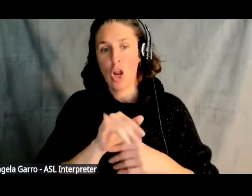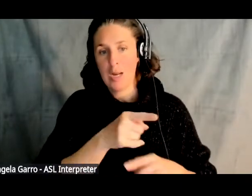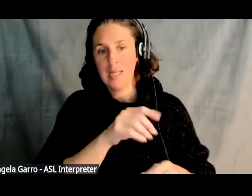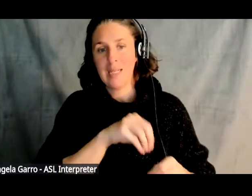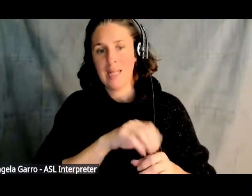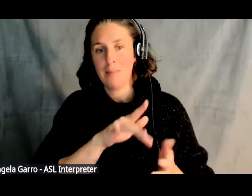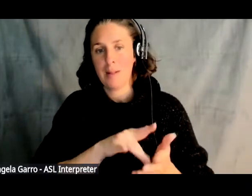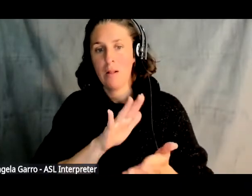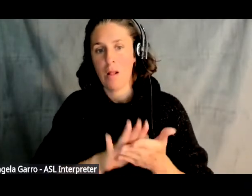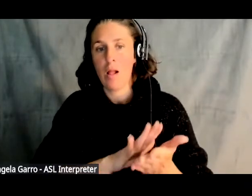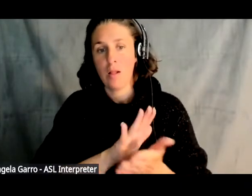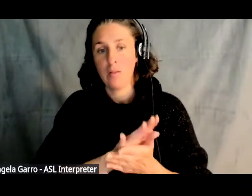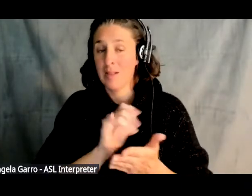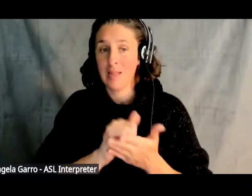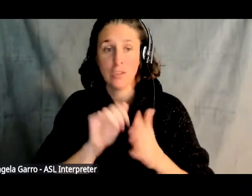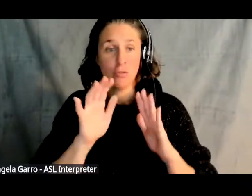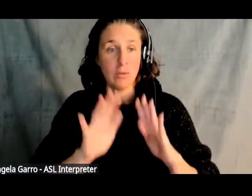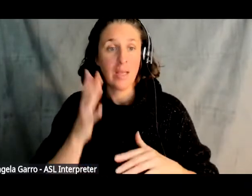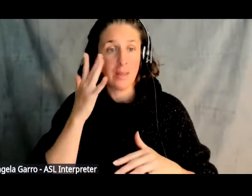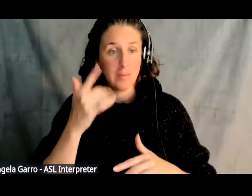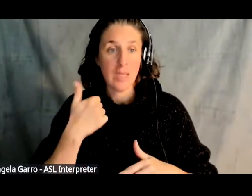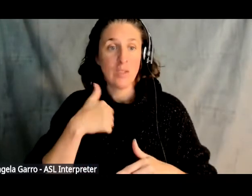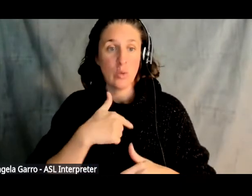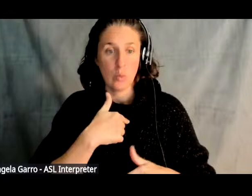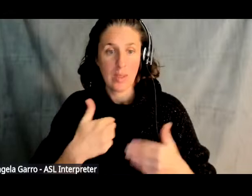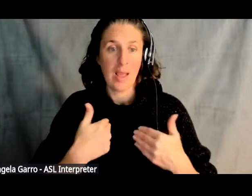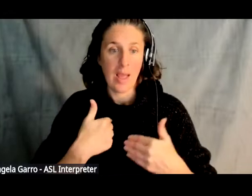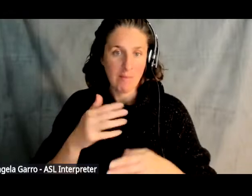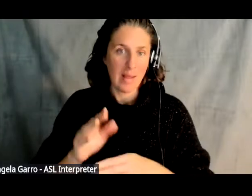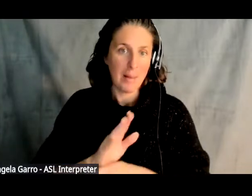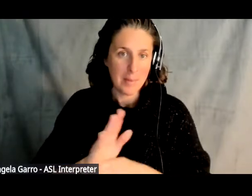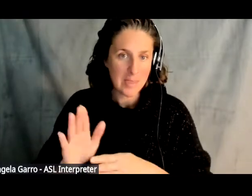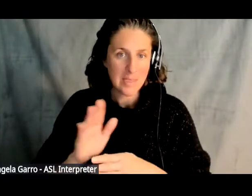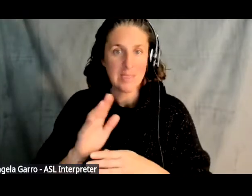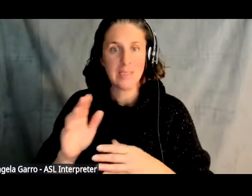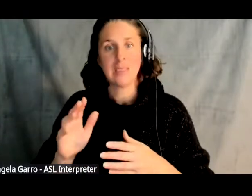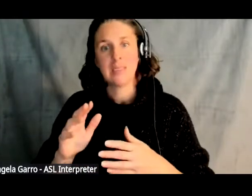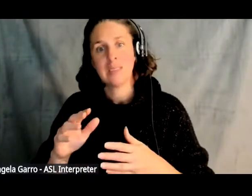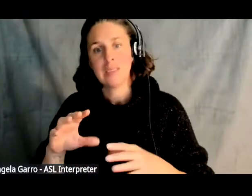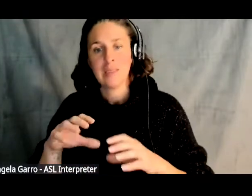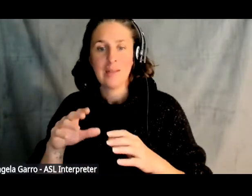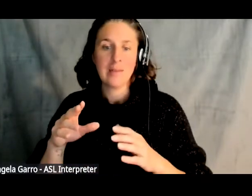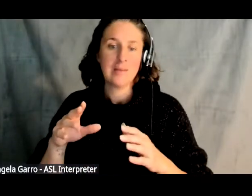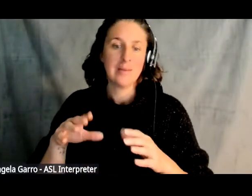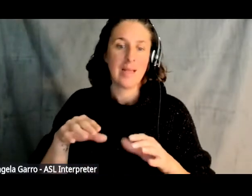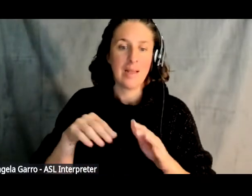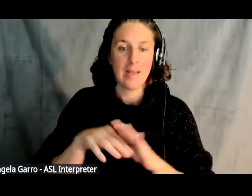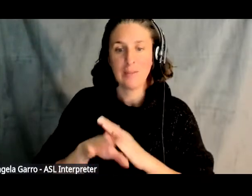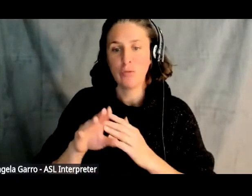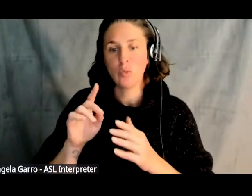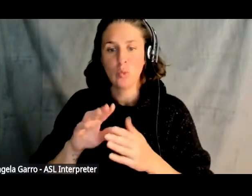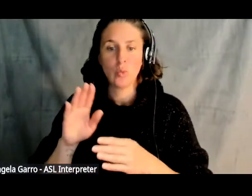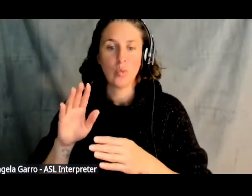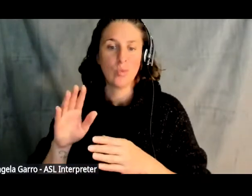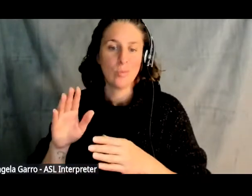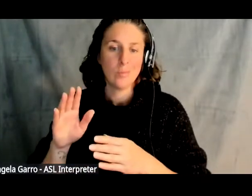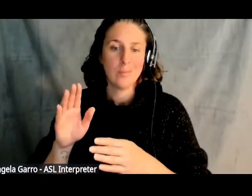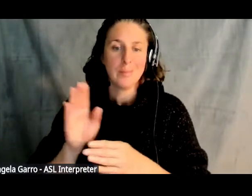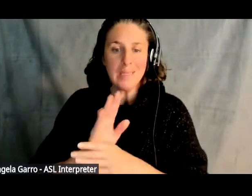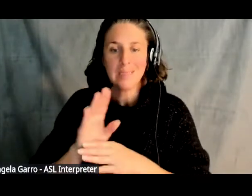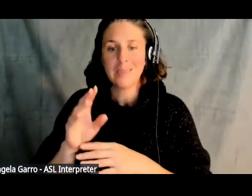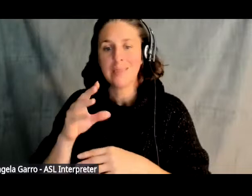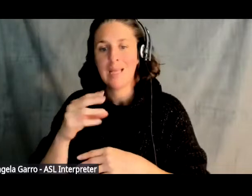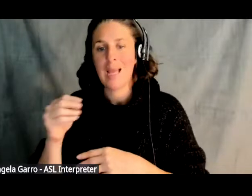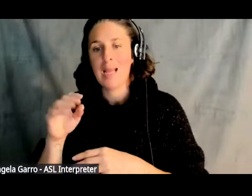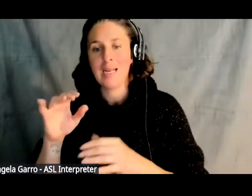and that's great because we have intro to business classes and intro to engineering classes that could help us. And I would also say one